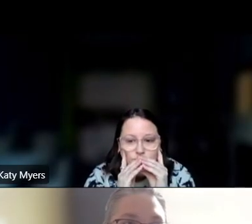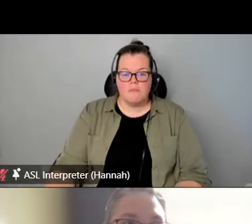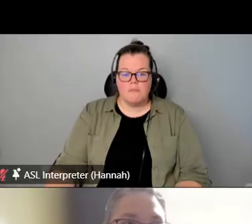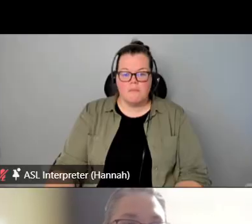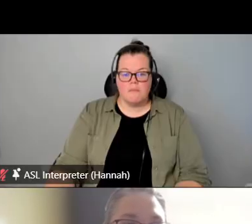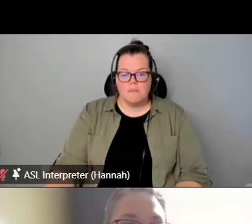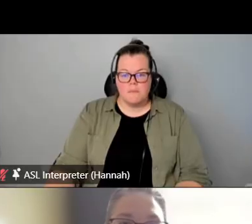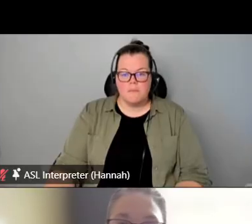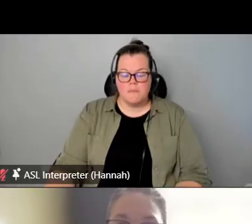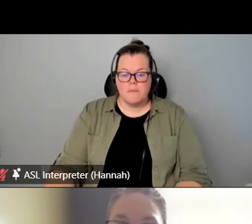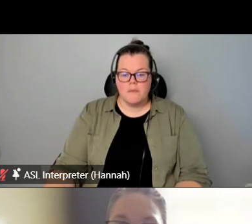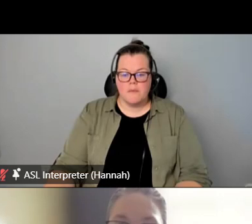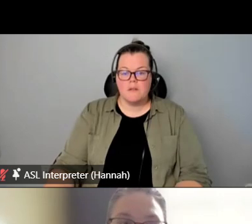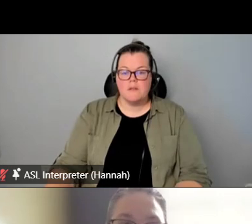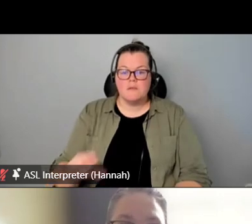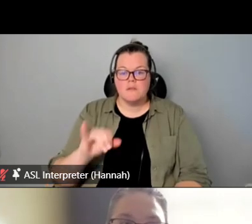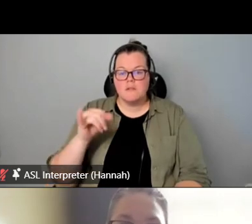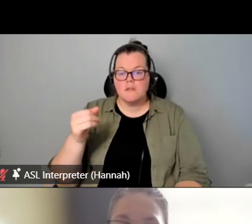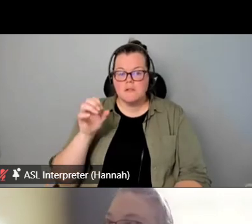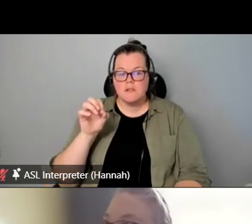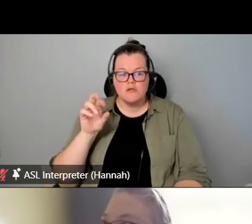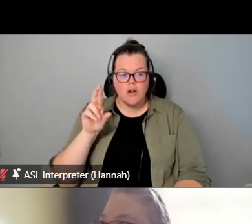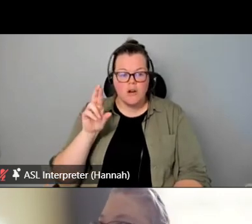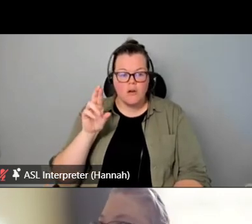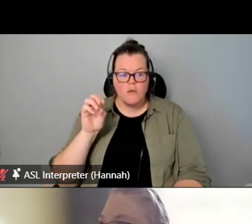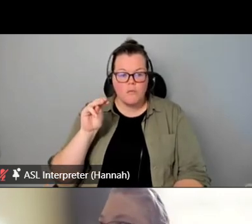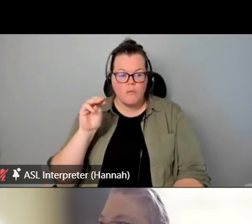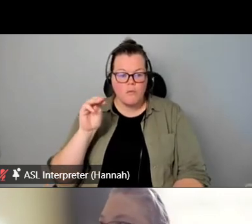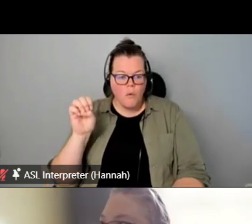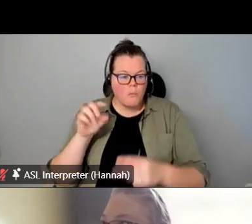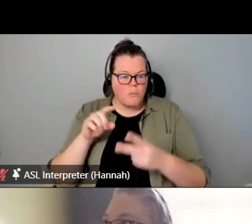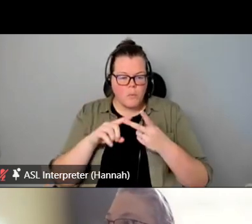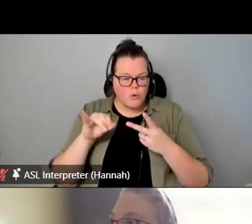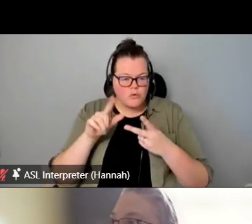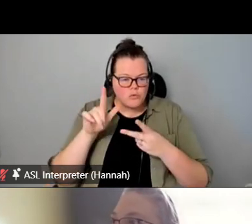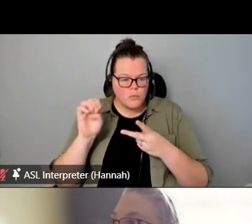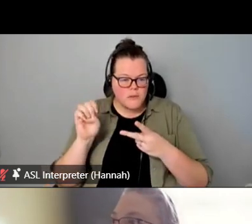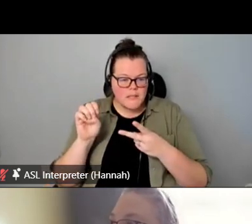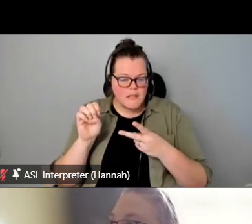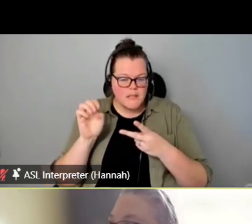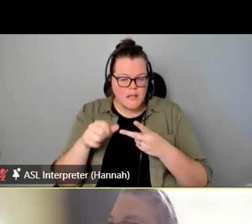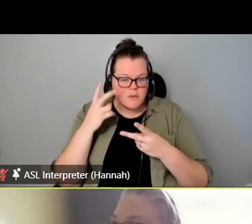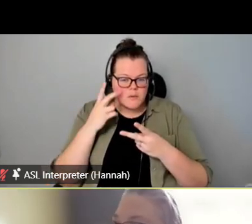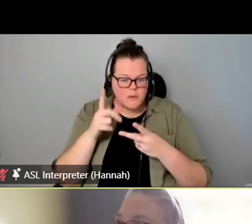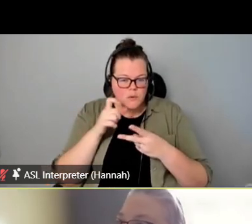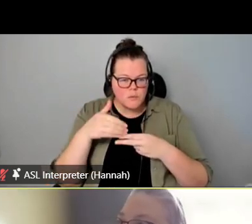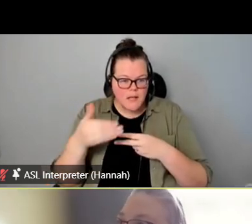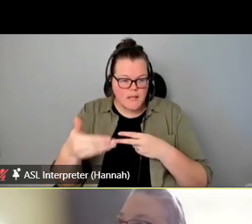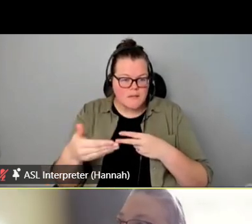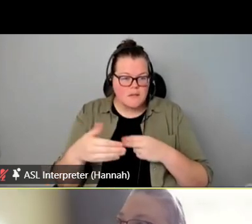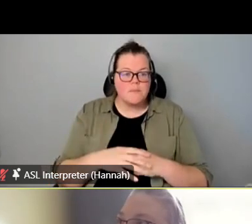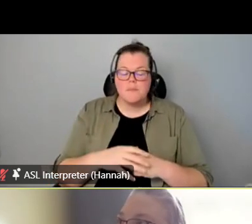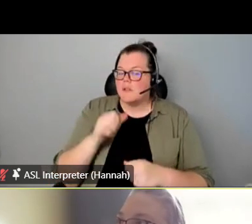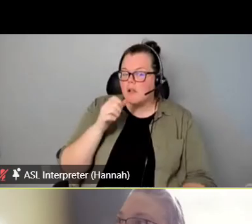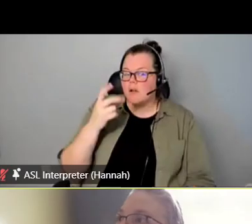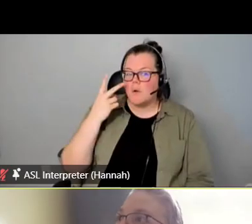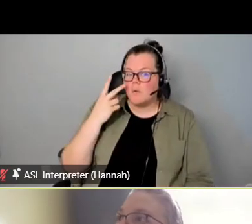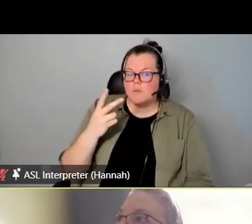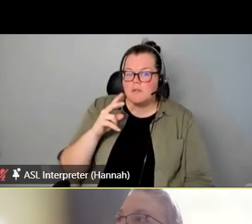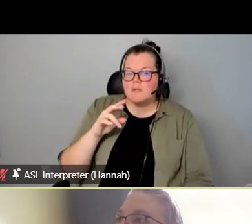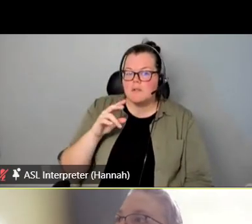I see. Is it Jerem Hawker or Julia is next? Did you see who is next, Sierra? I don't see Julia's